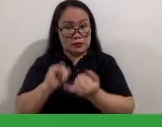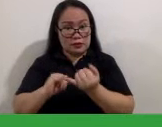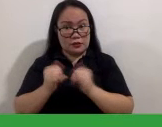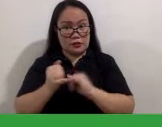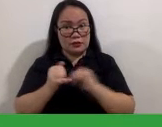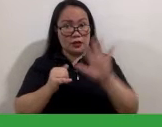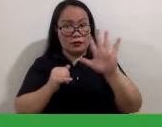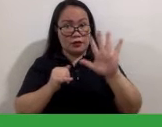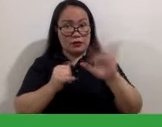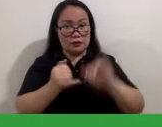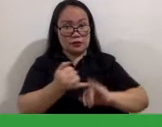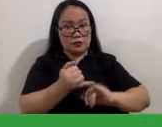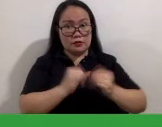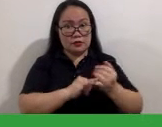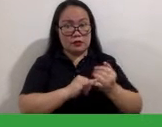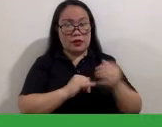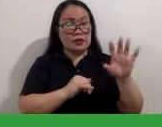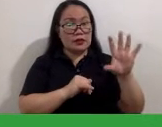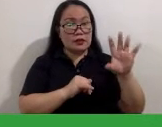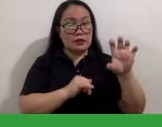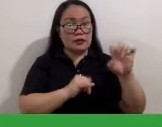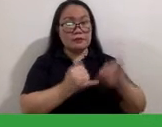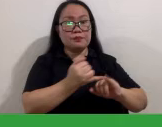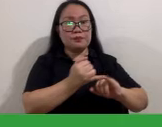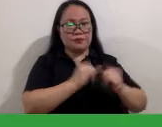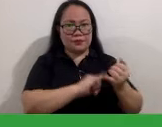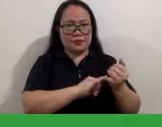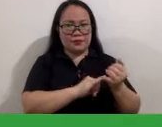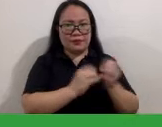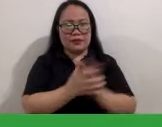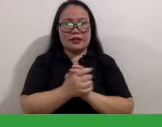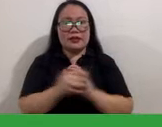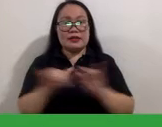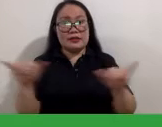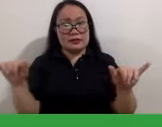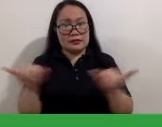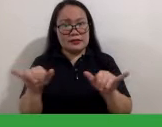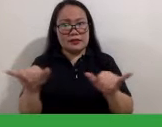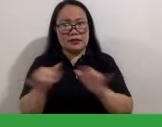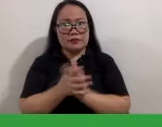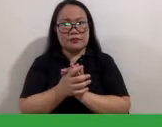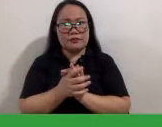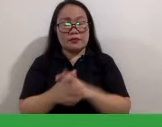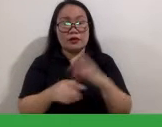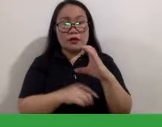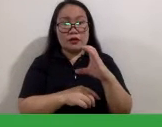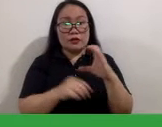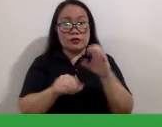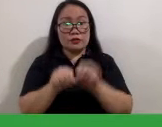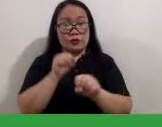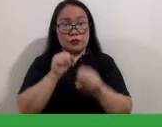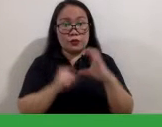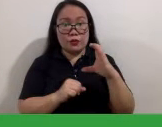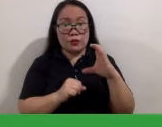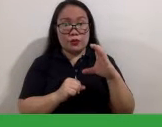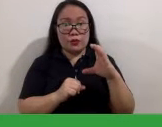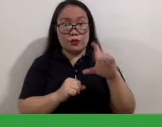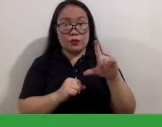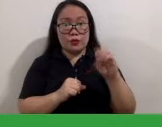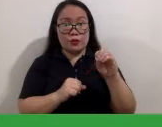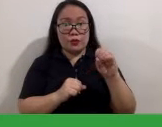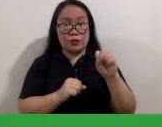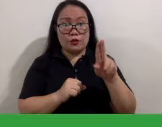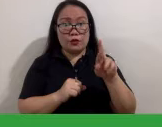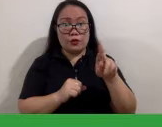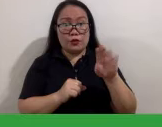is also an integer, and 15 is also an integer. Therefore, closure property is true